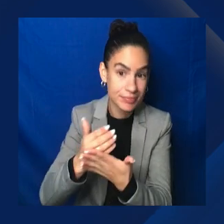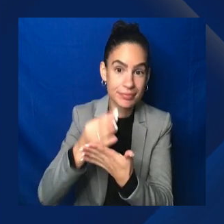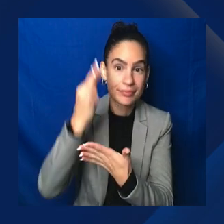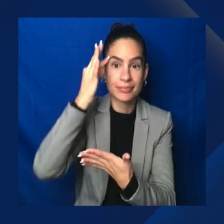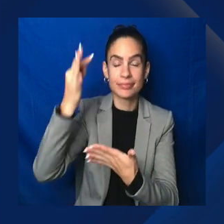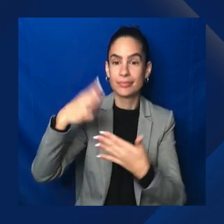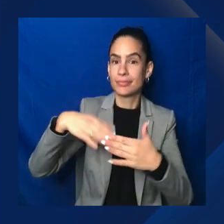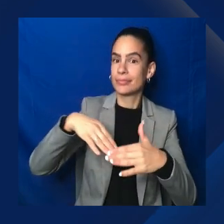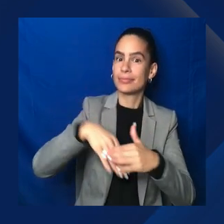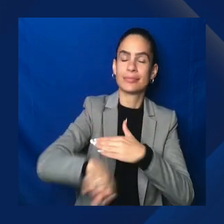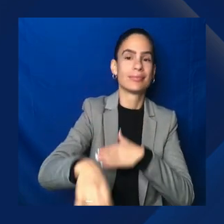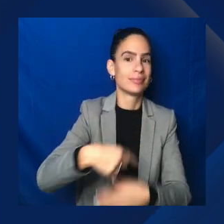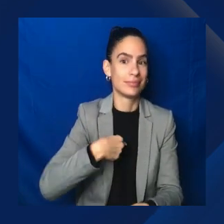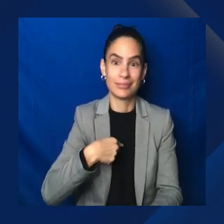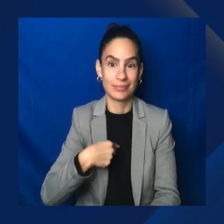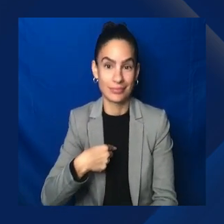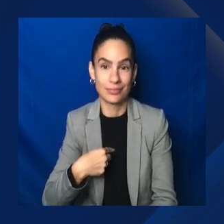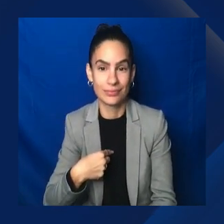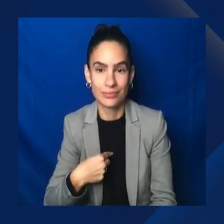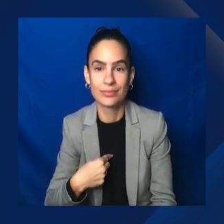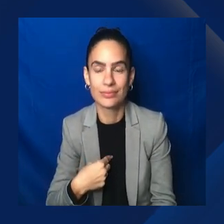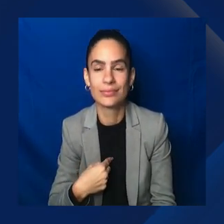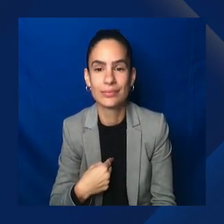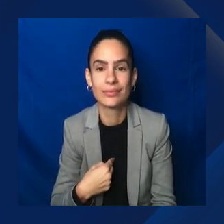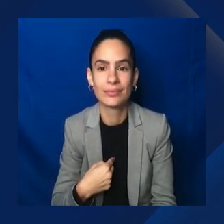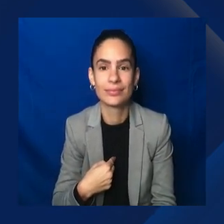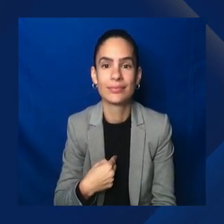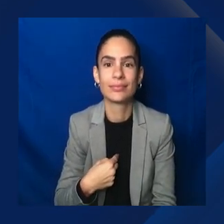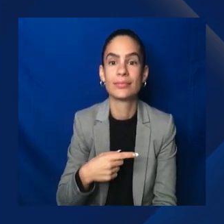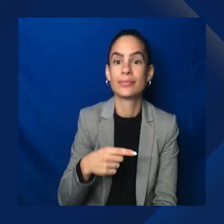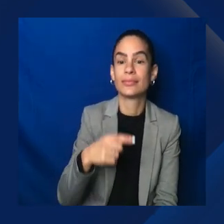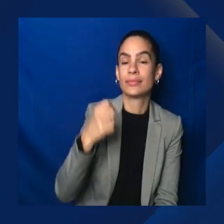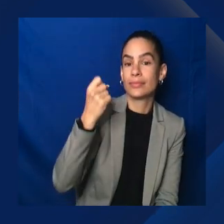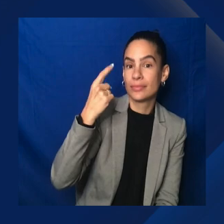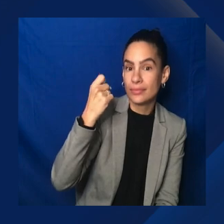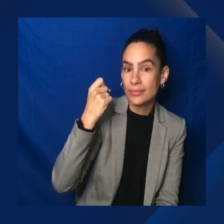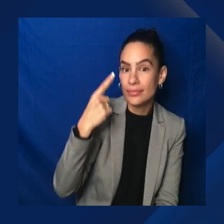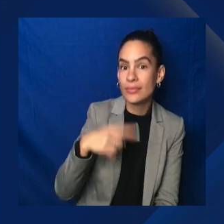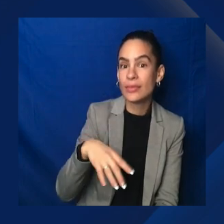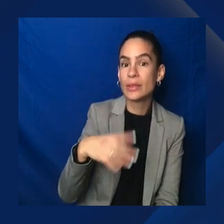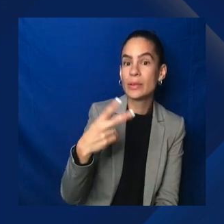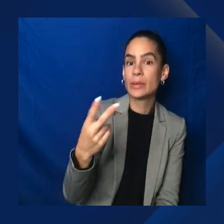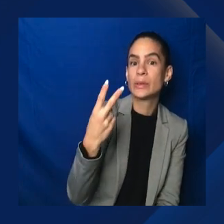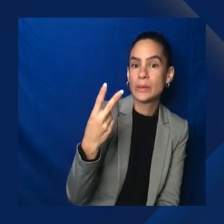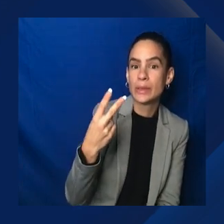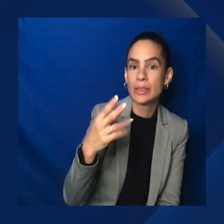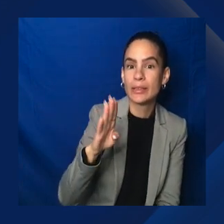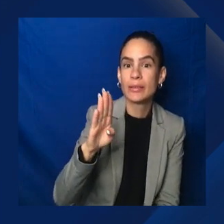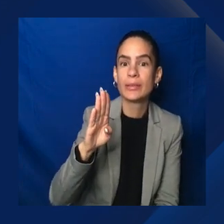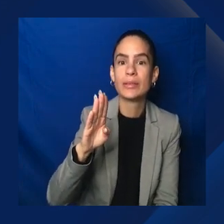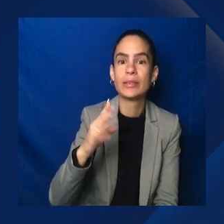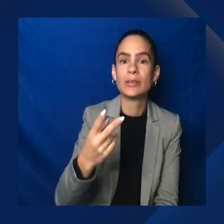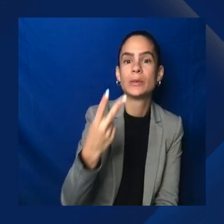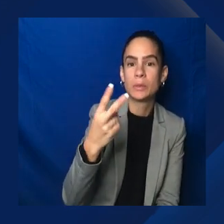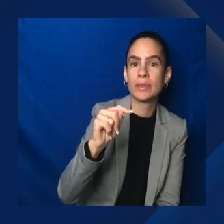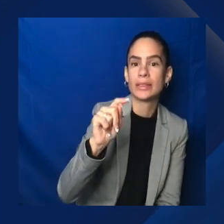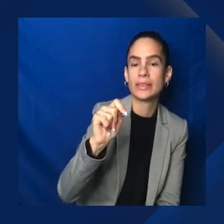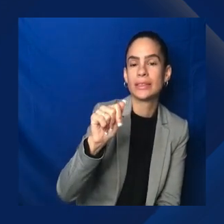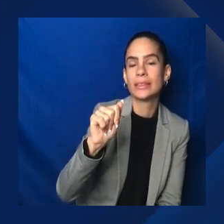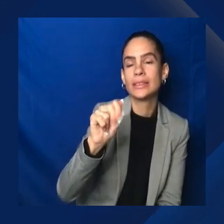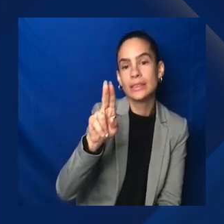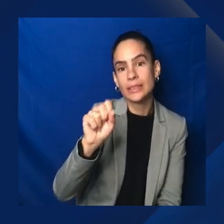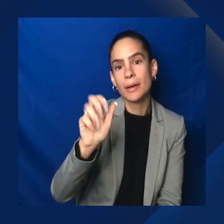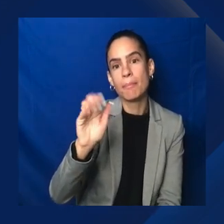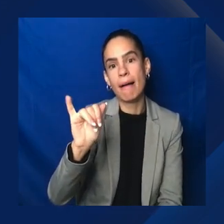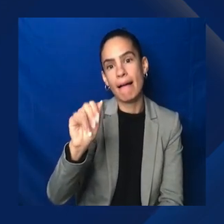in Tuba City, an hour and a half away from our family home. And fast forward to